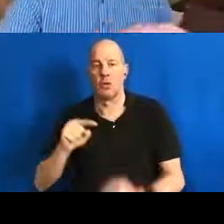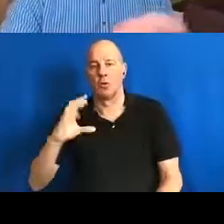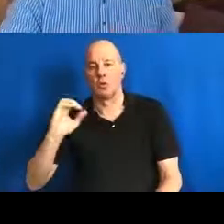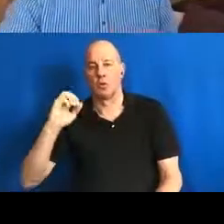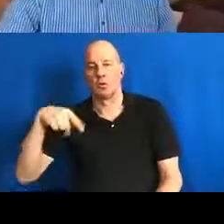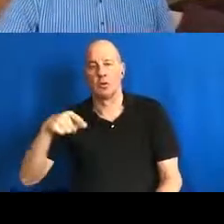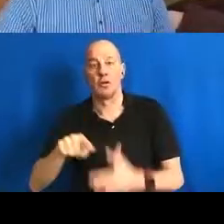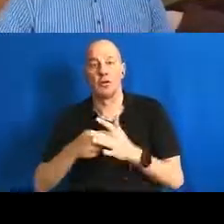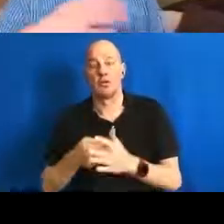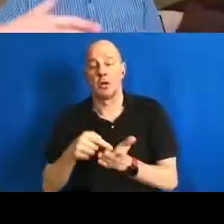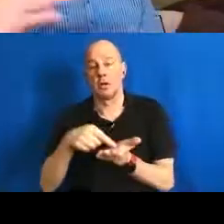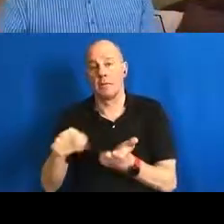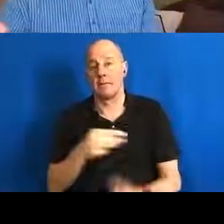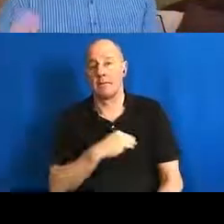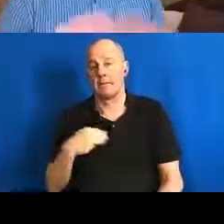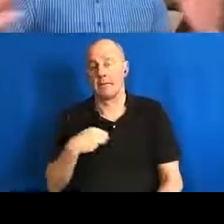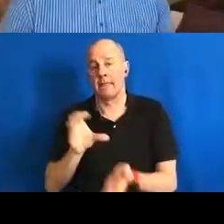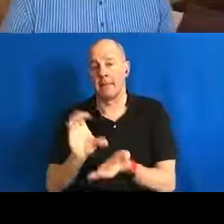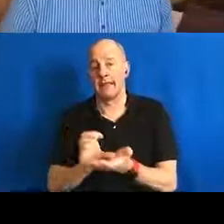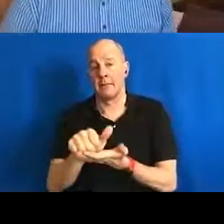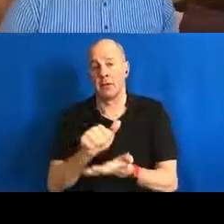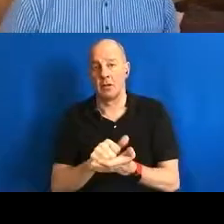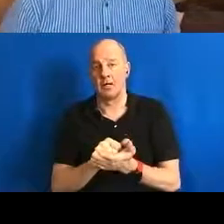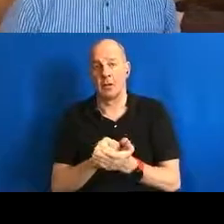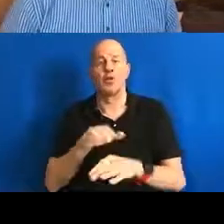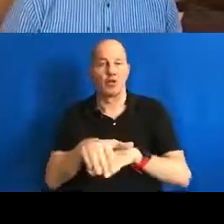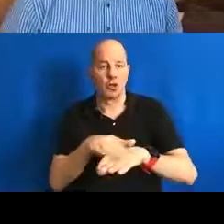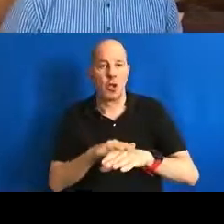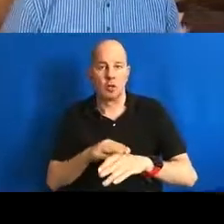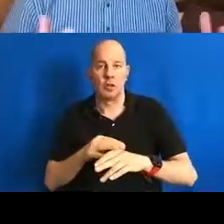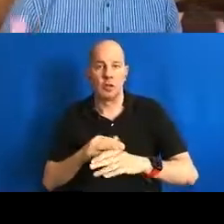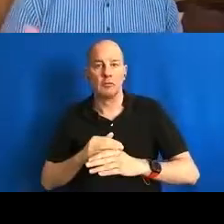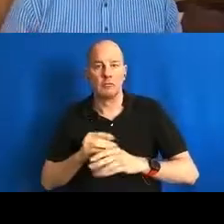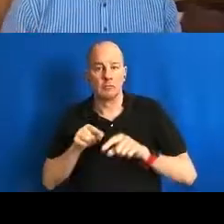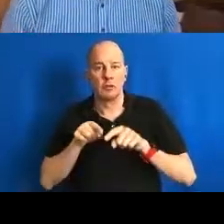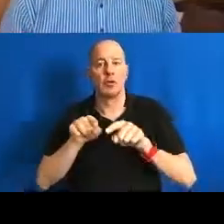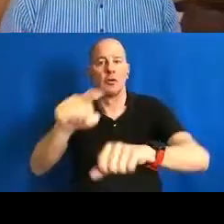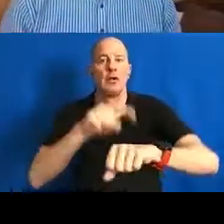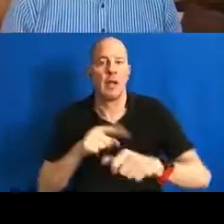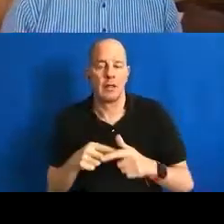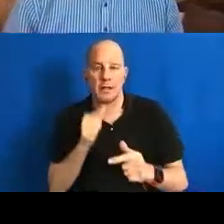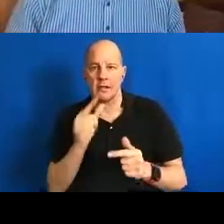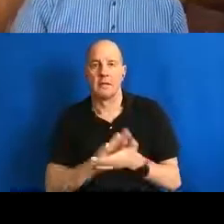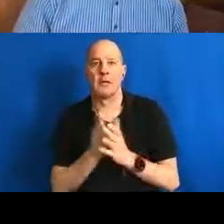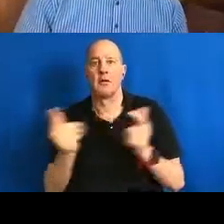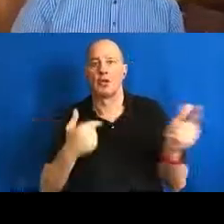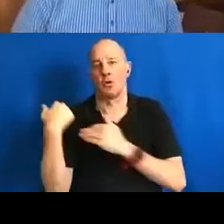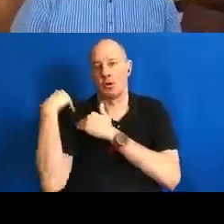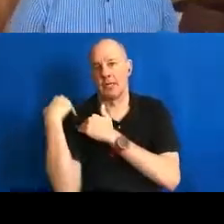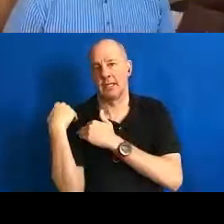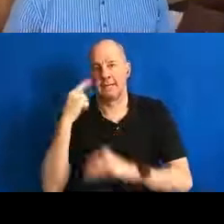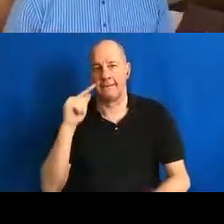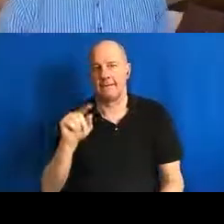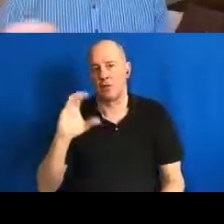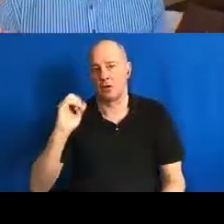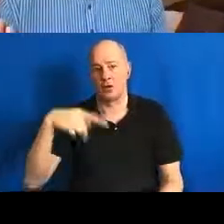those member capital accounts over time, so it doesn't balloon and become too much of a liability for the cooperative.